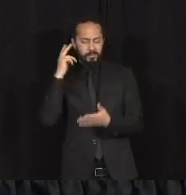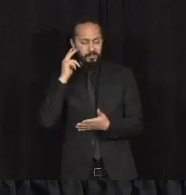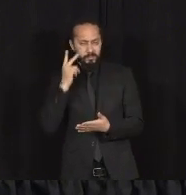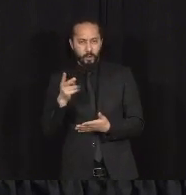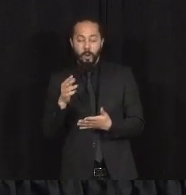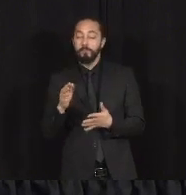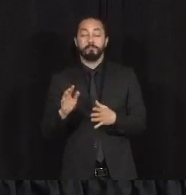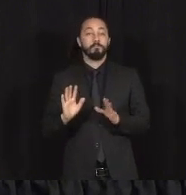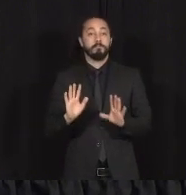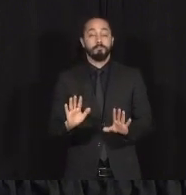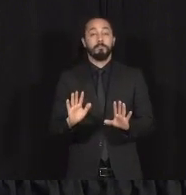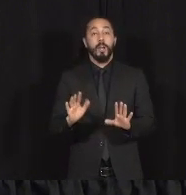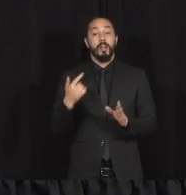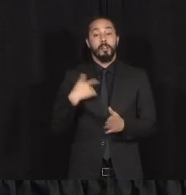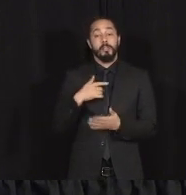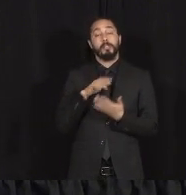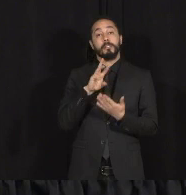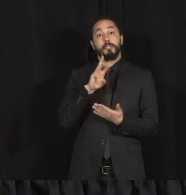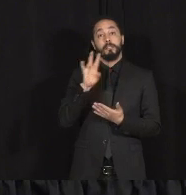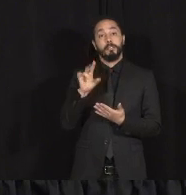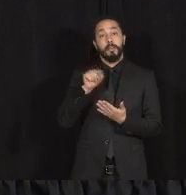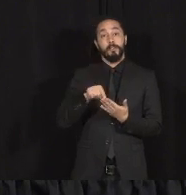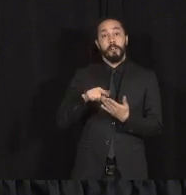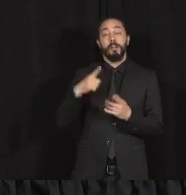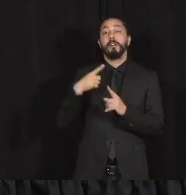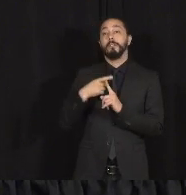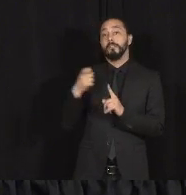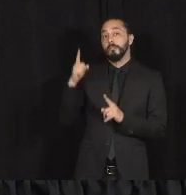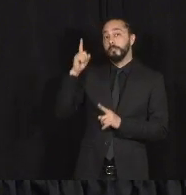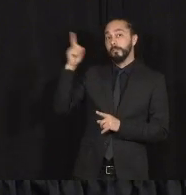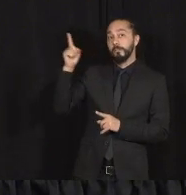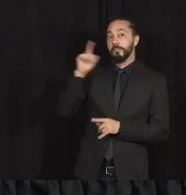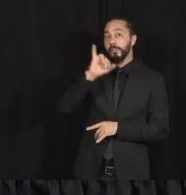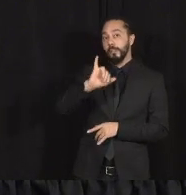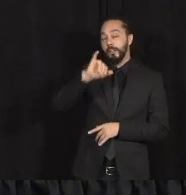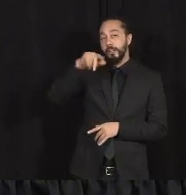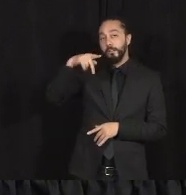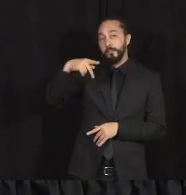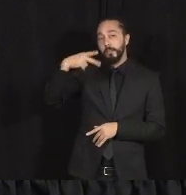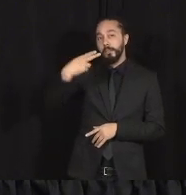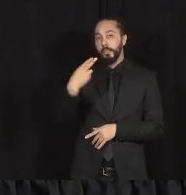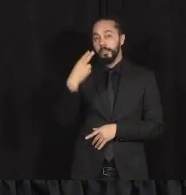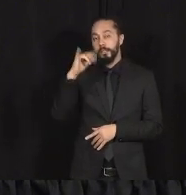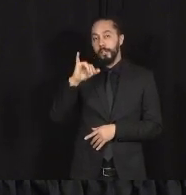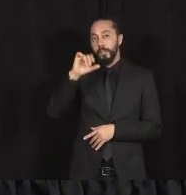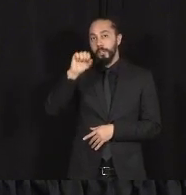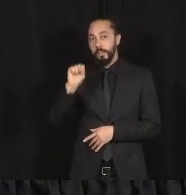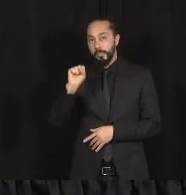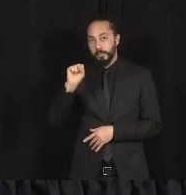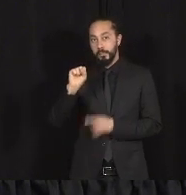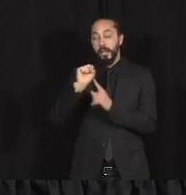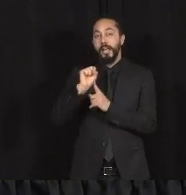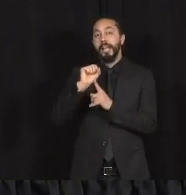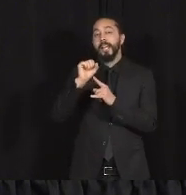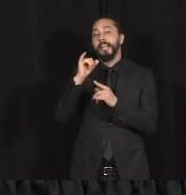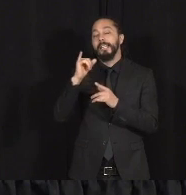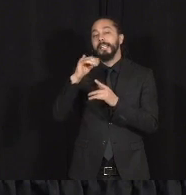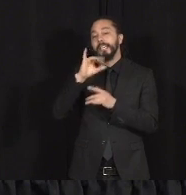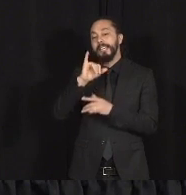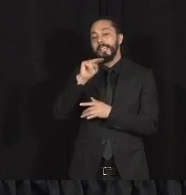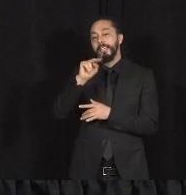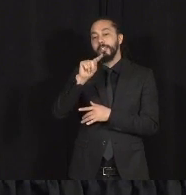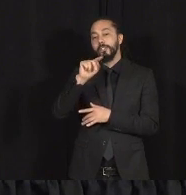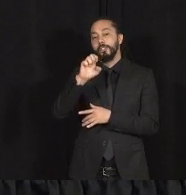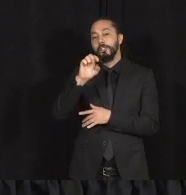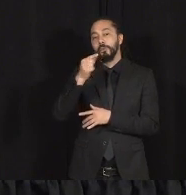processed through the integrated public health information system. And although I can